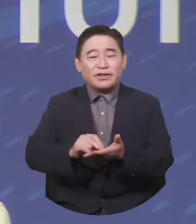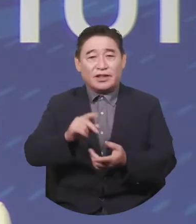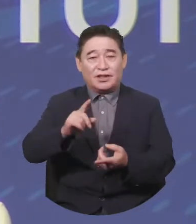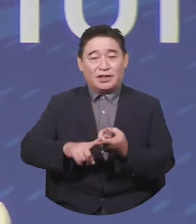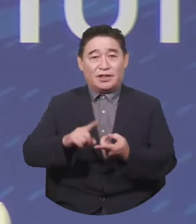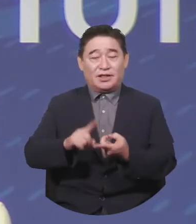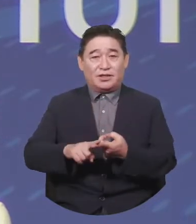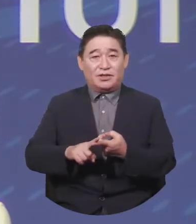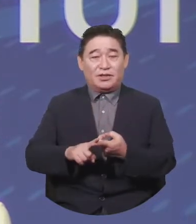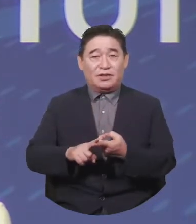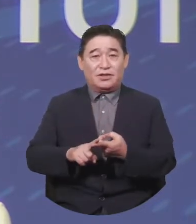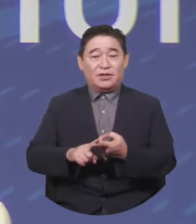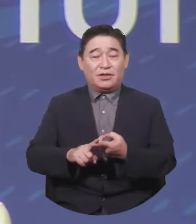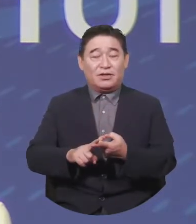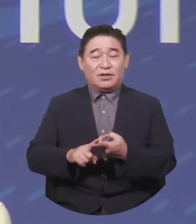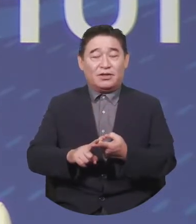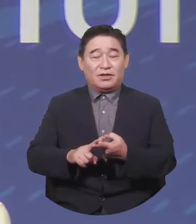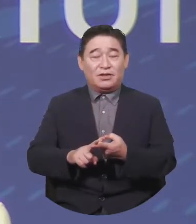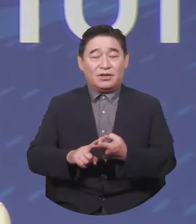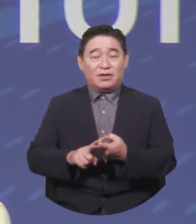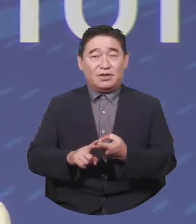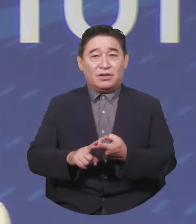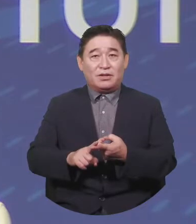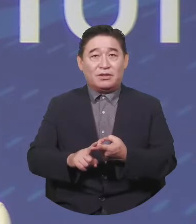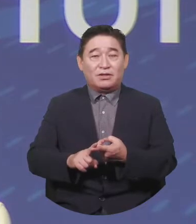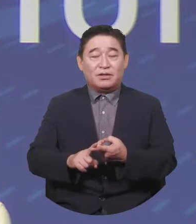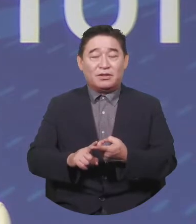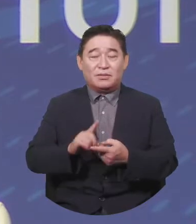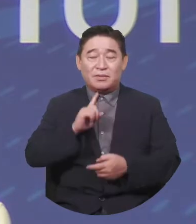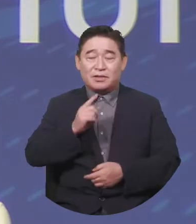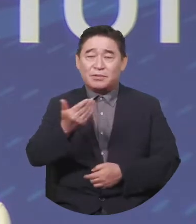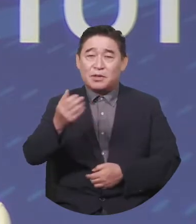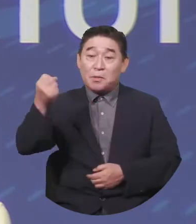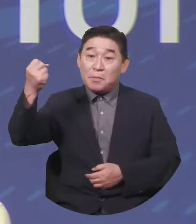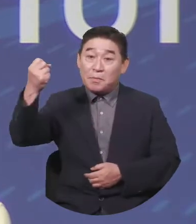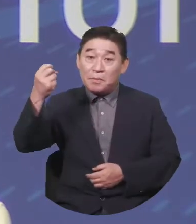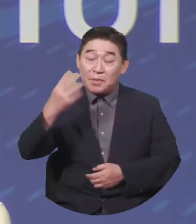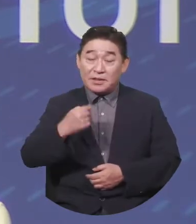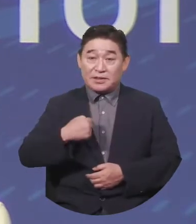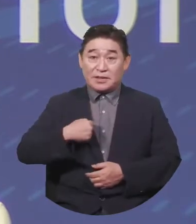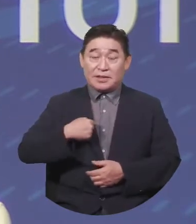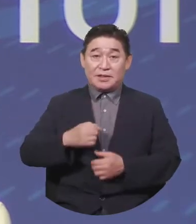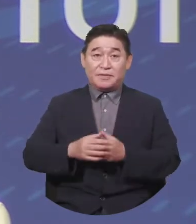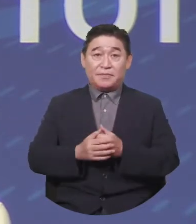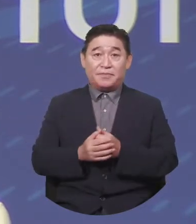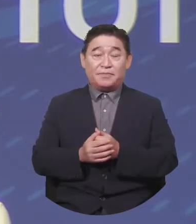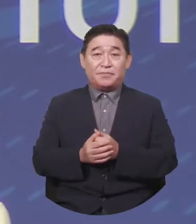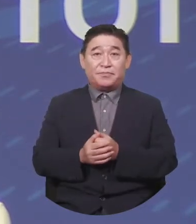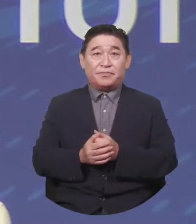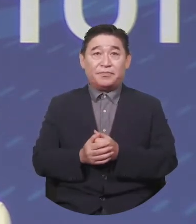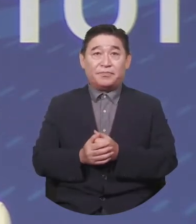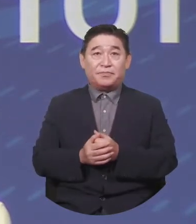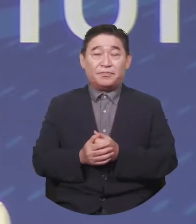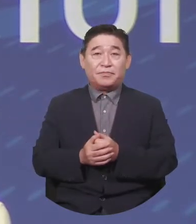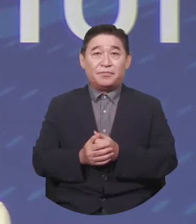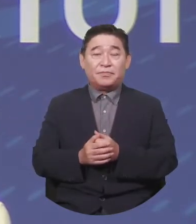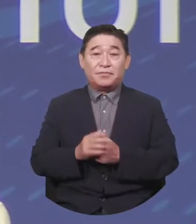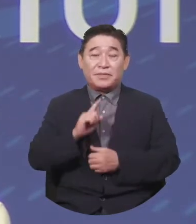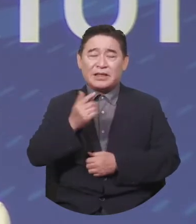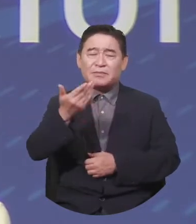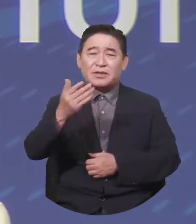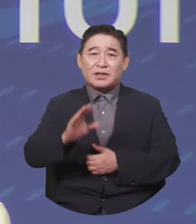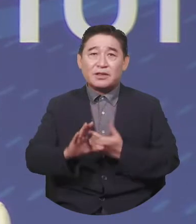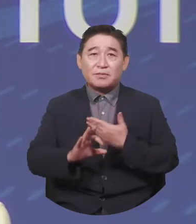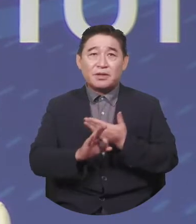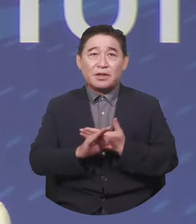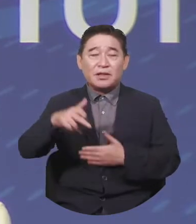very seriously. I think the couple of the points I would like to give some more highlights. The first one, I think the club governance. So very important,